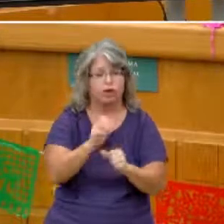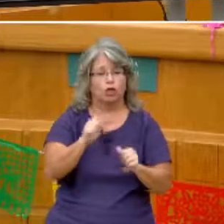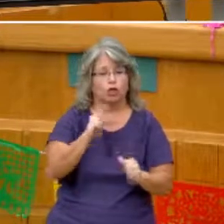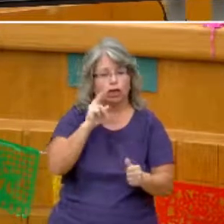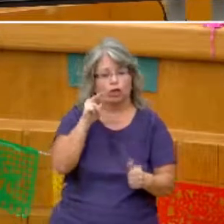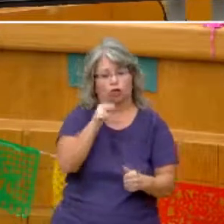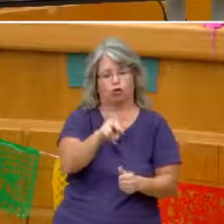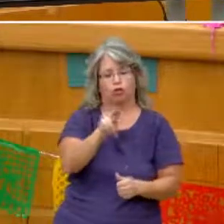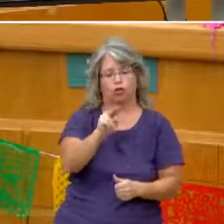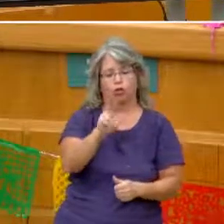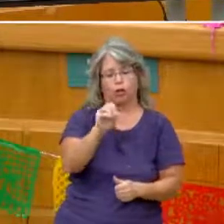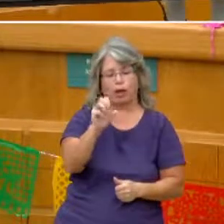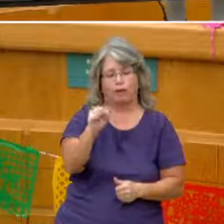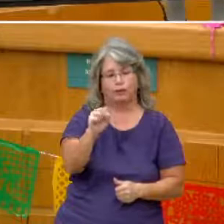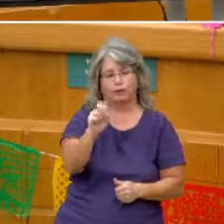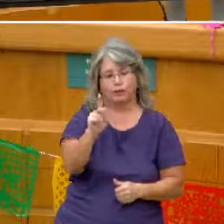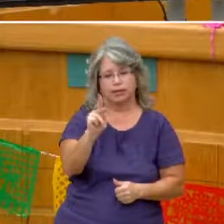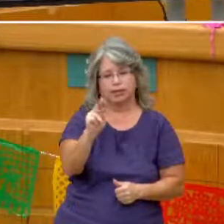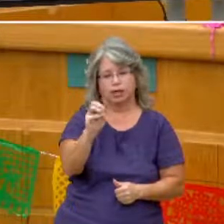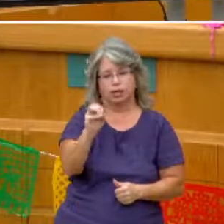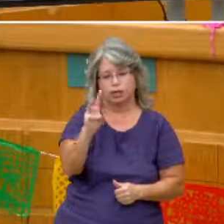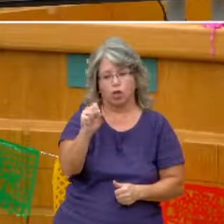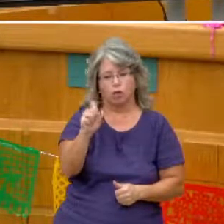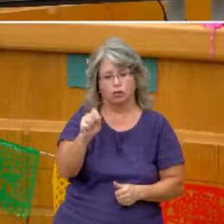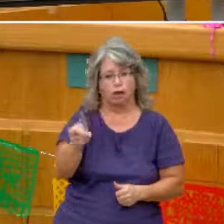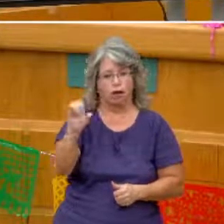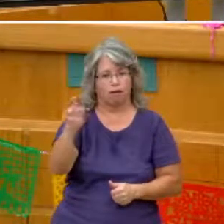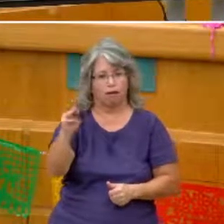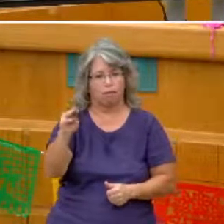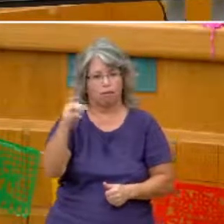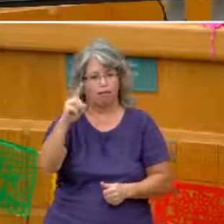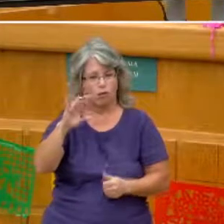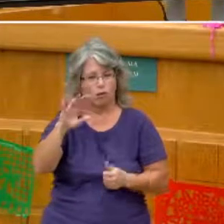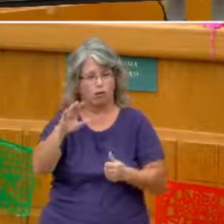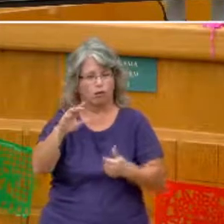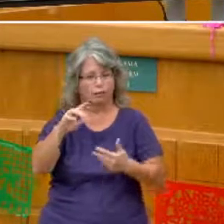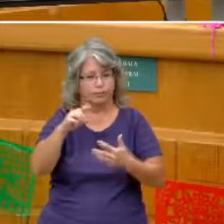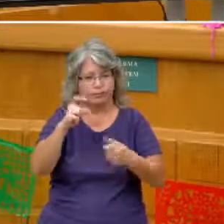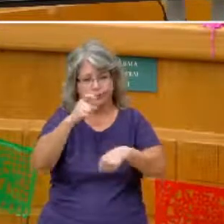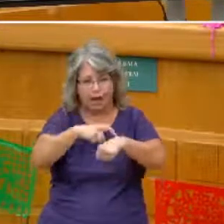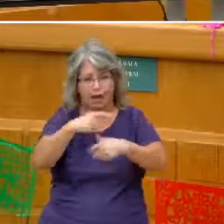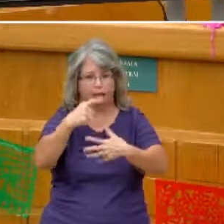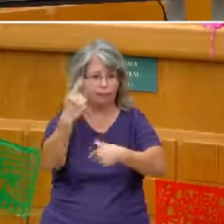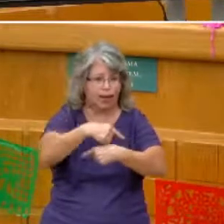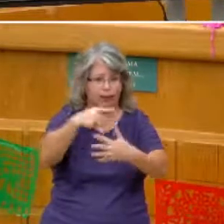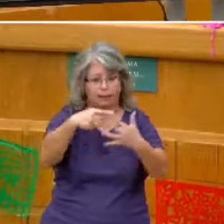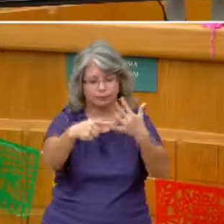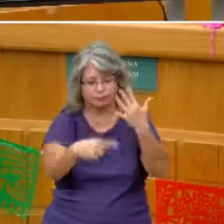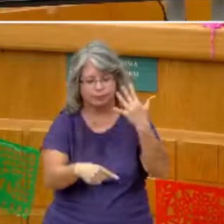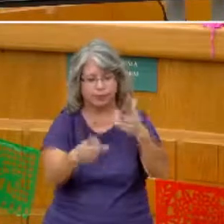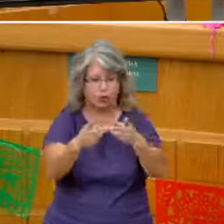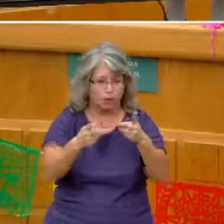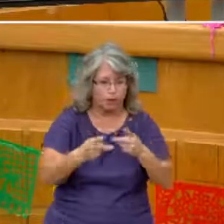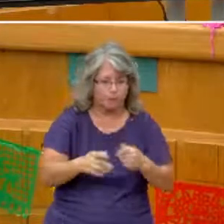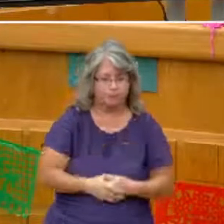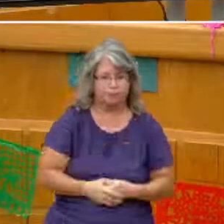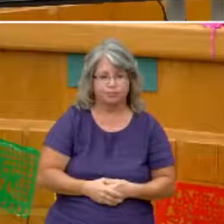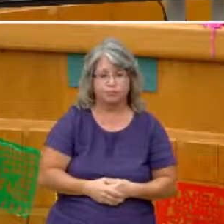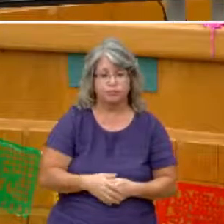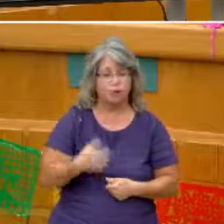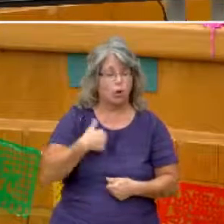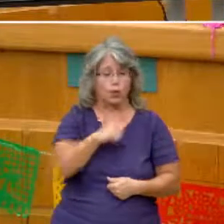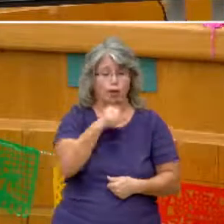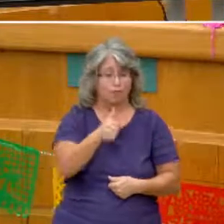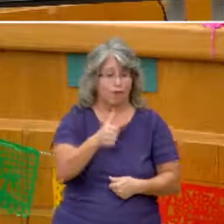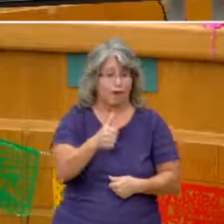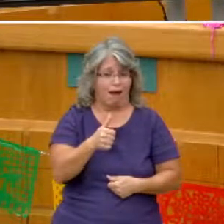locations. And while we're not operating vaccination clinics today, we learned a great deal in the last 10 months, and we'll